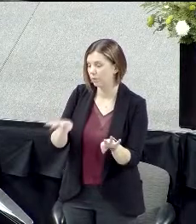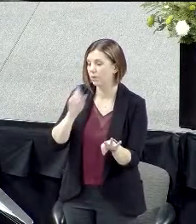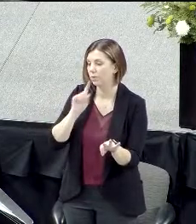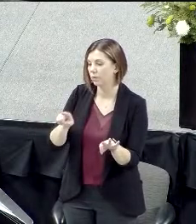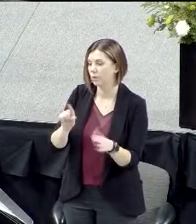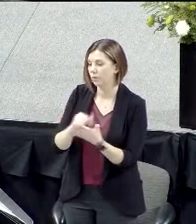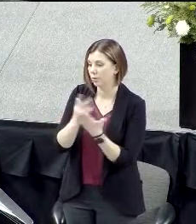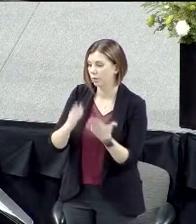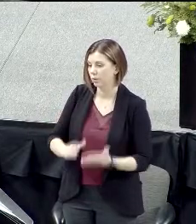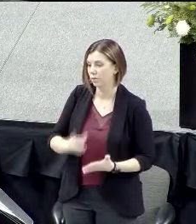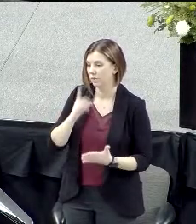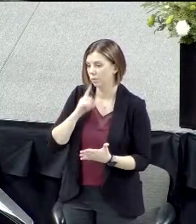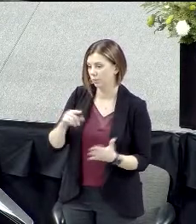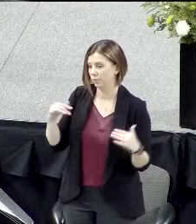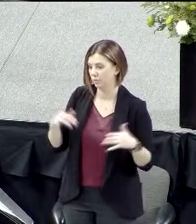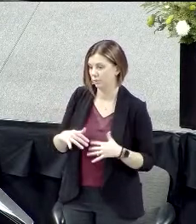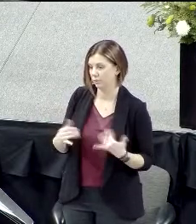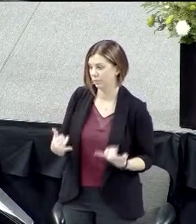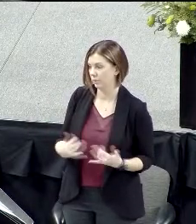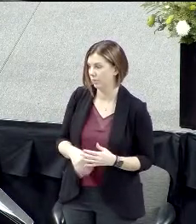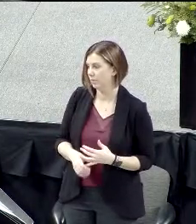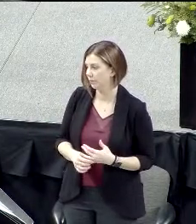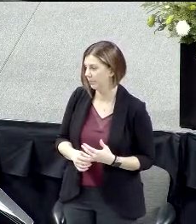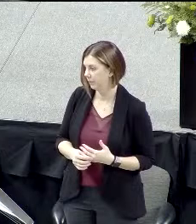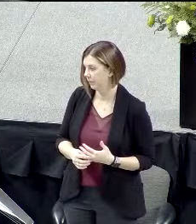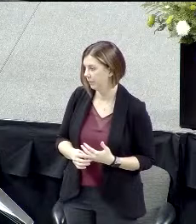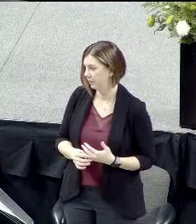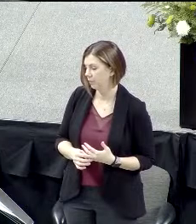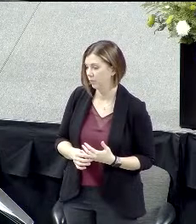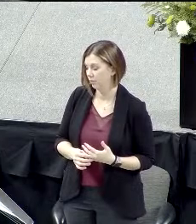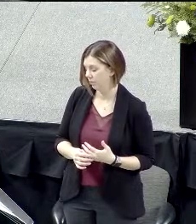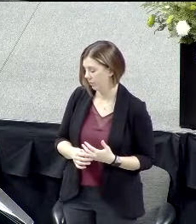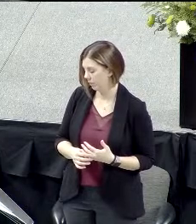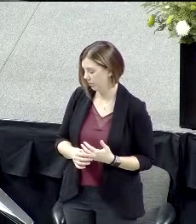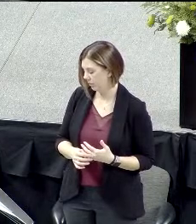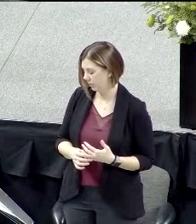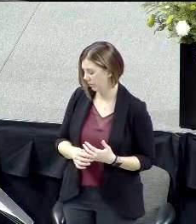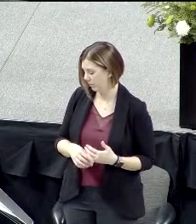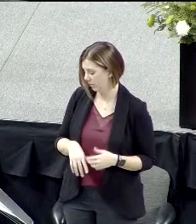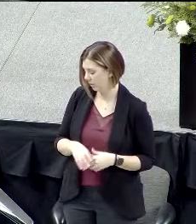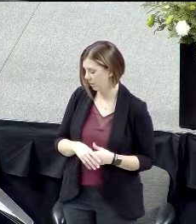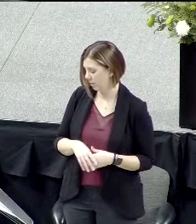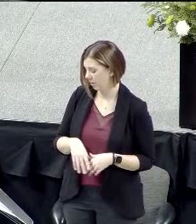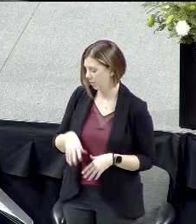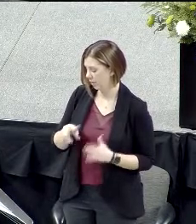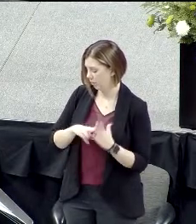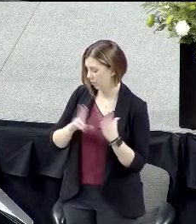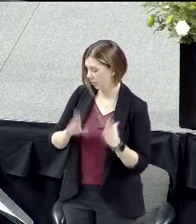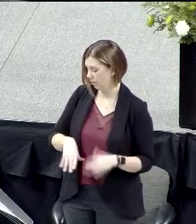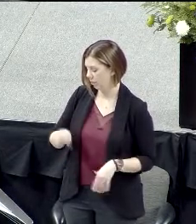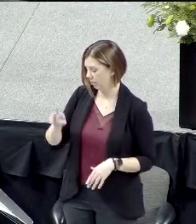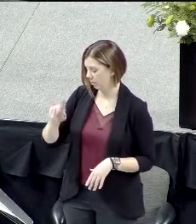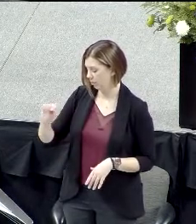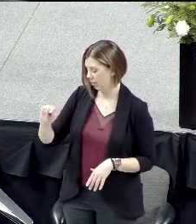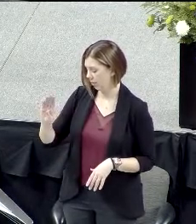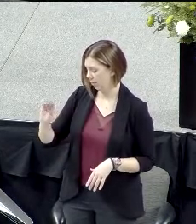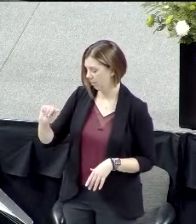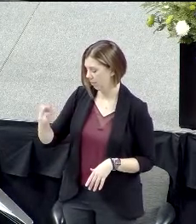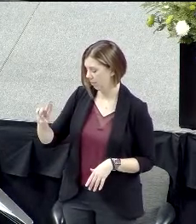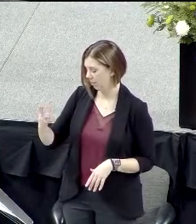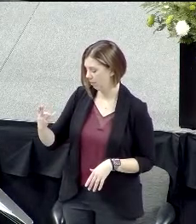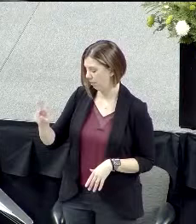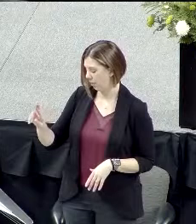the graduates who have assembled here today. Will reader Brett Barr please approach your microphone?